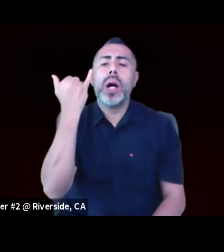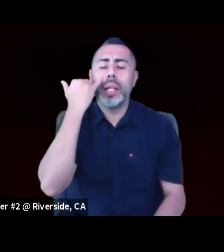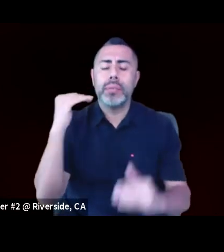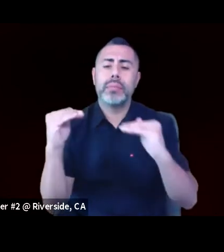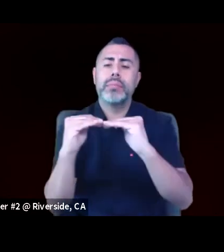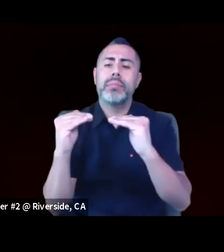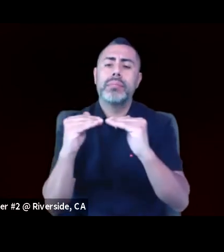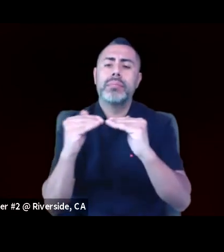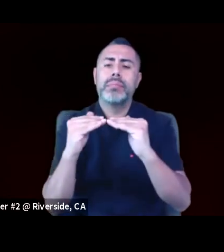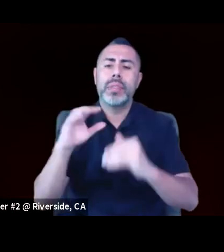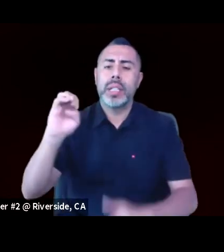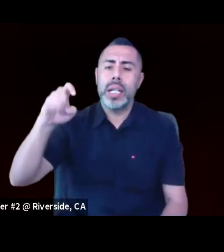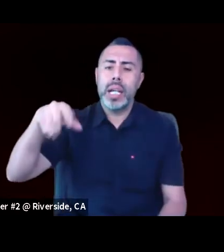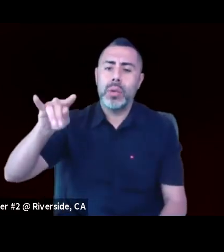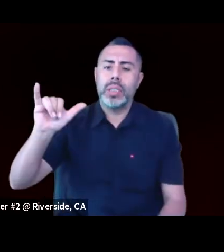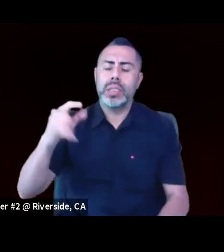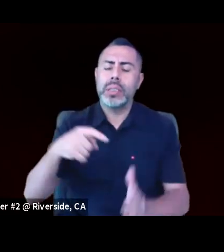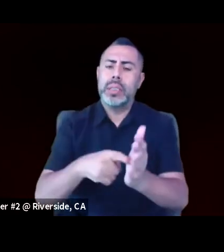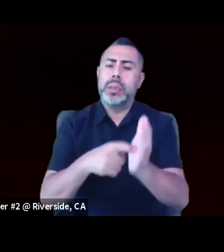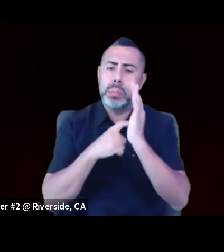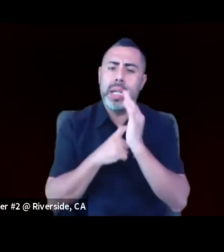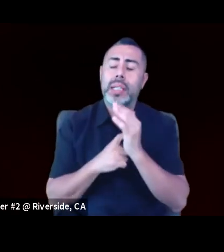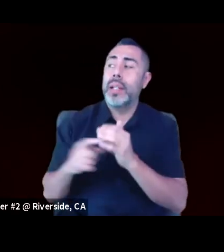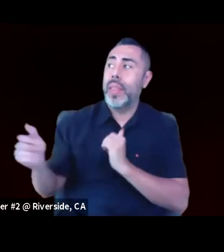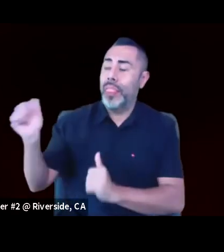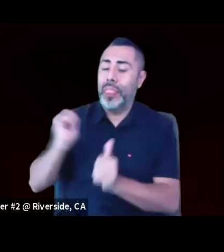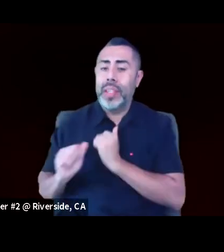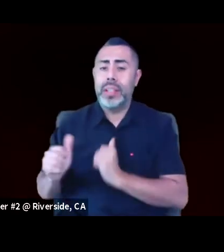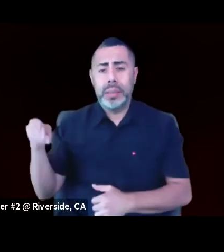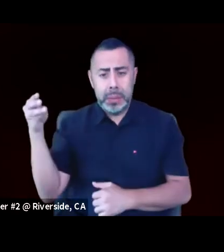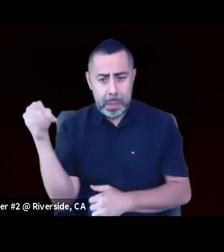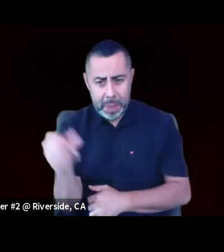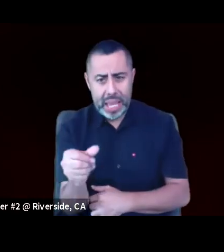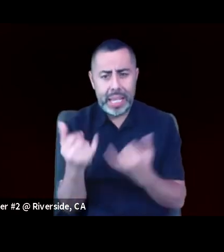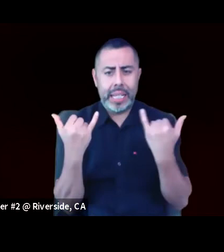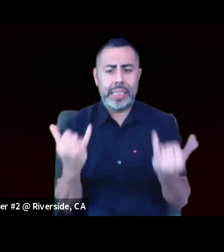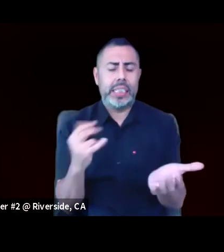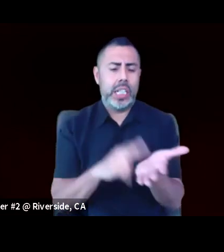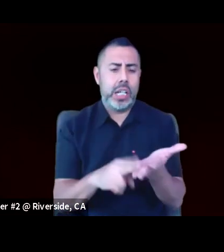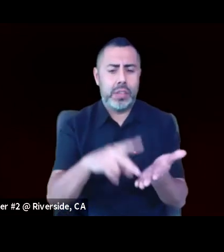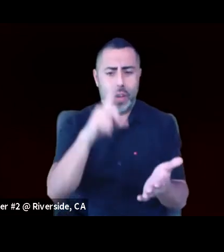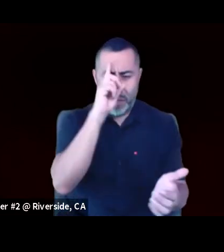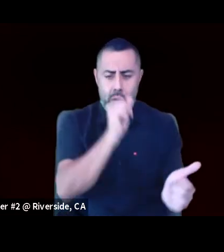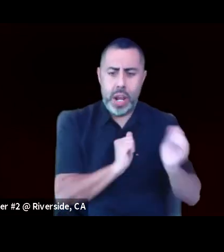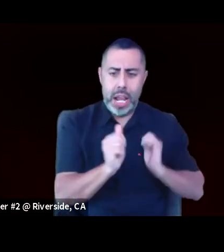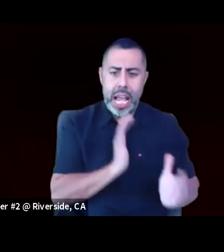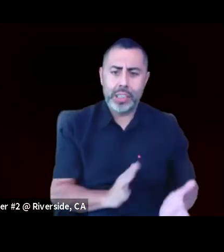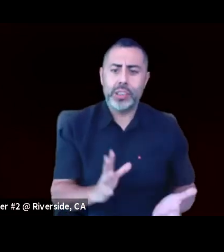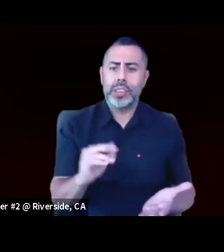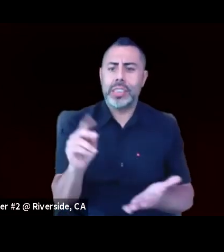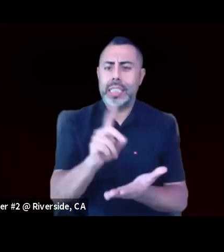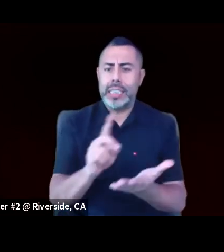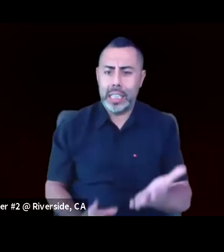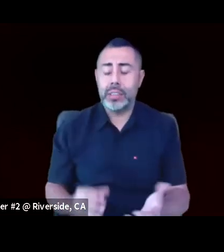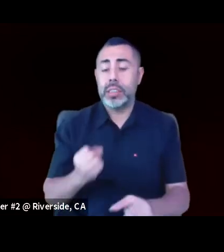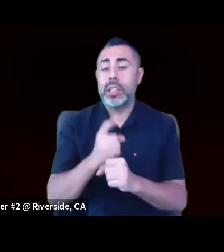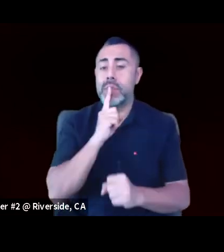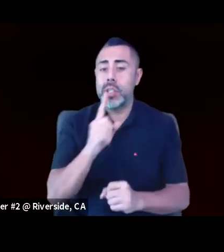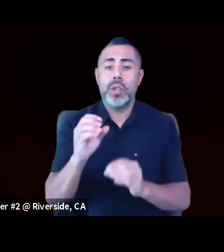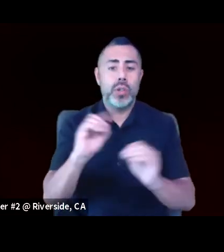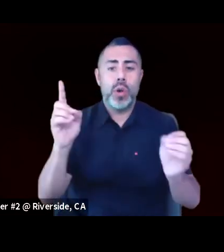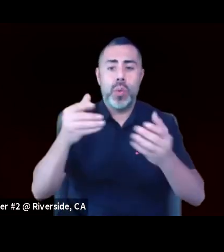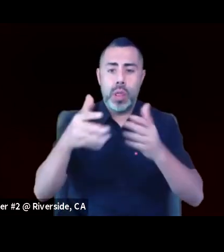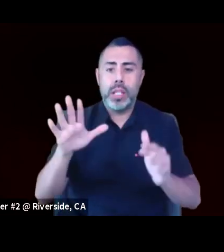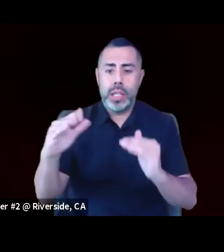existing contracts for actors and designers and made sure that no one loses their equity health insurance because of